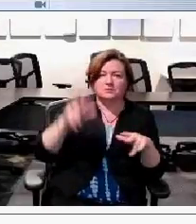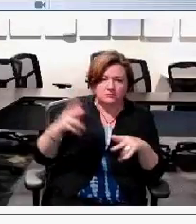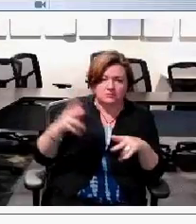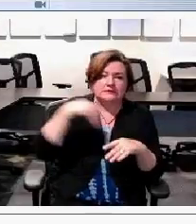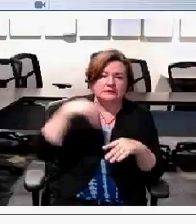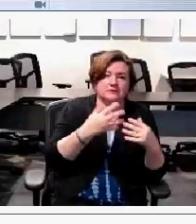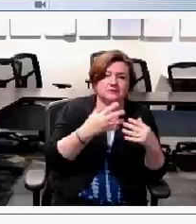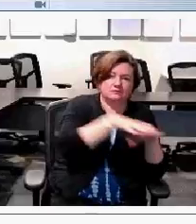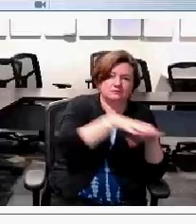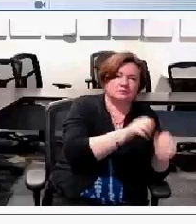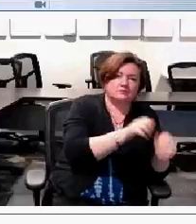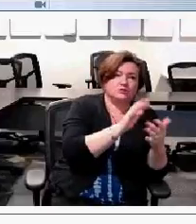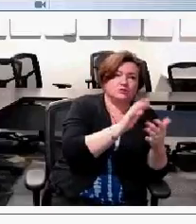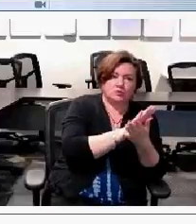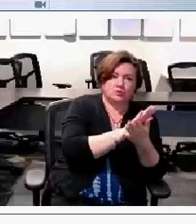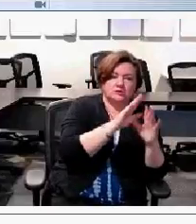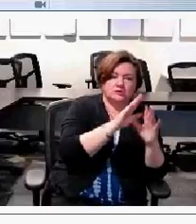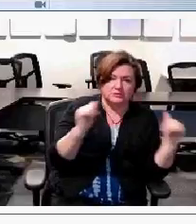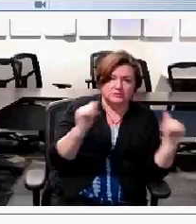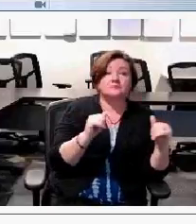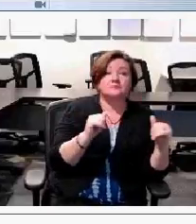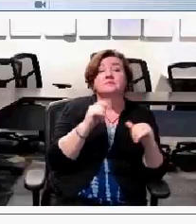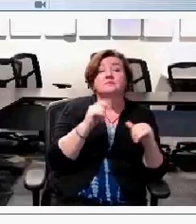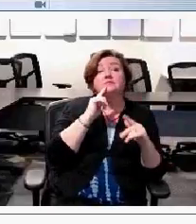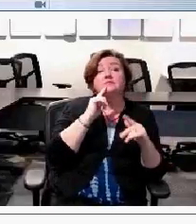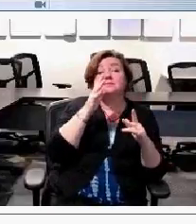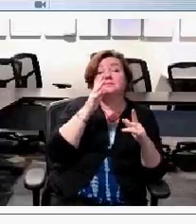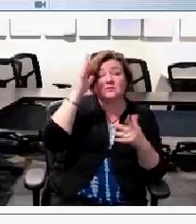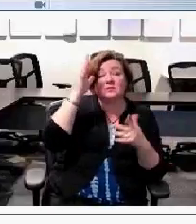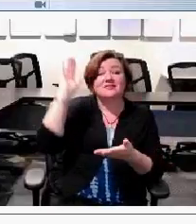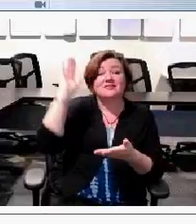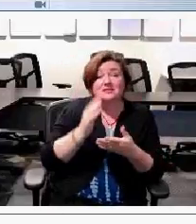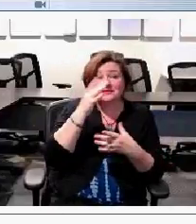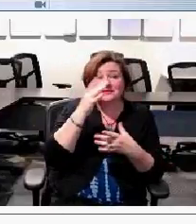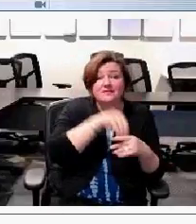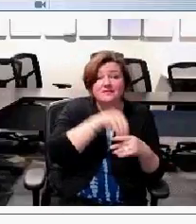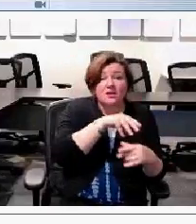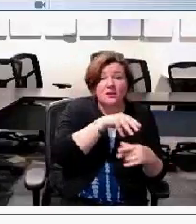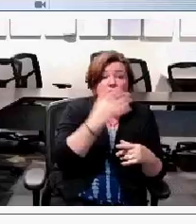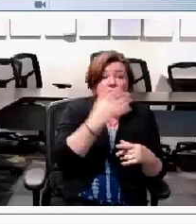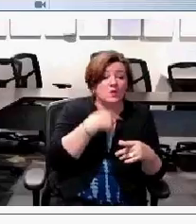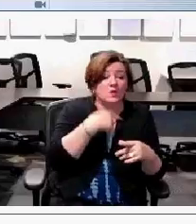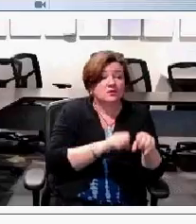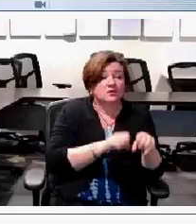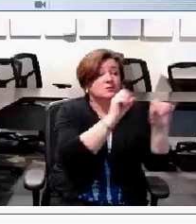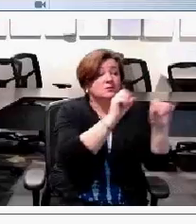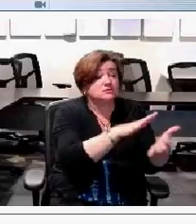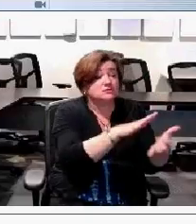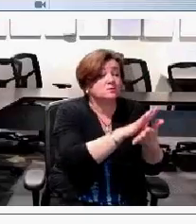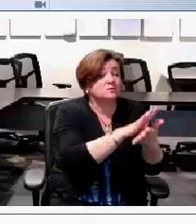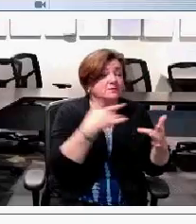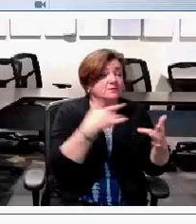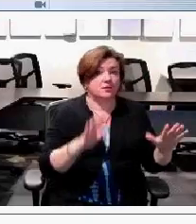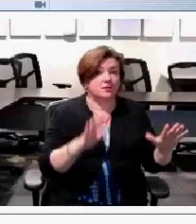But sometimes parents they're often much less involved when their children move into school,